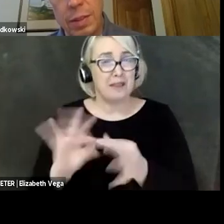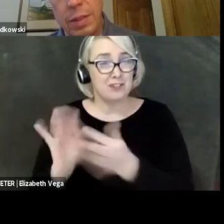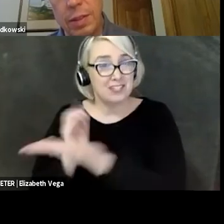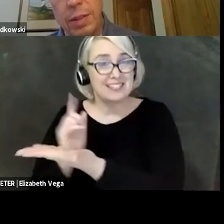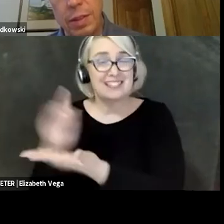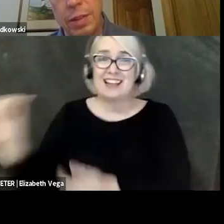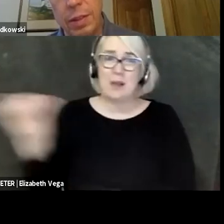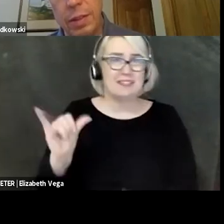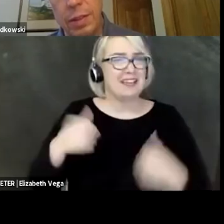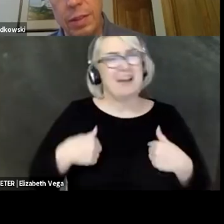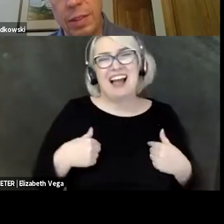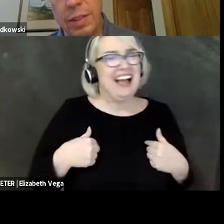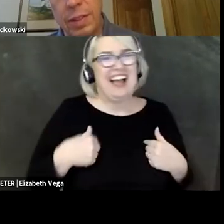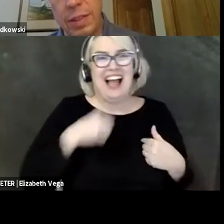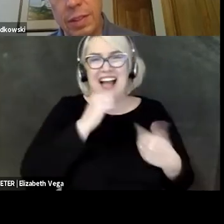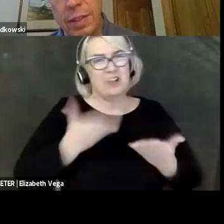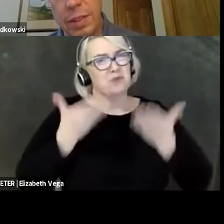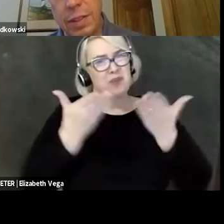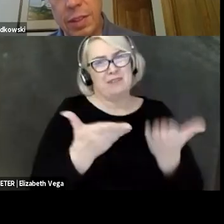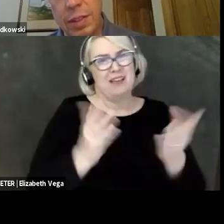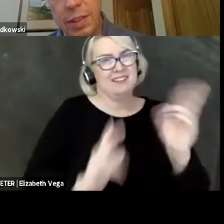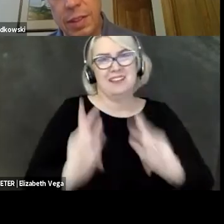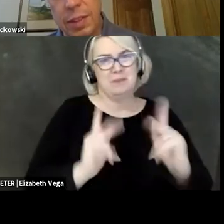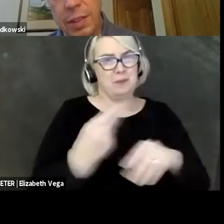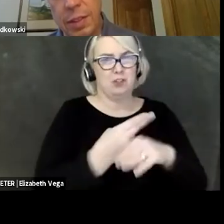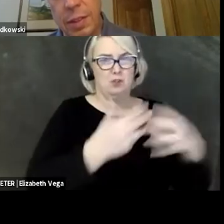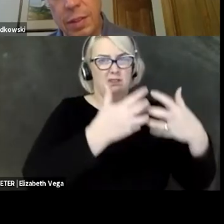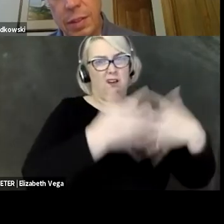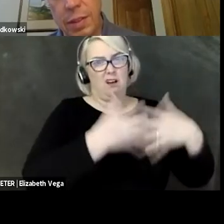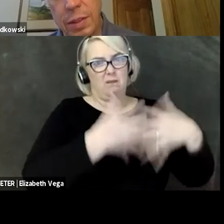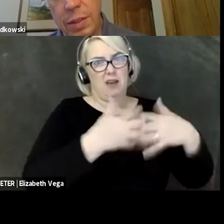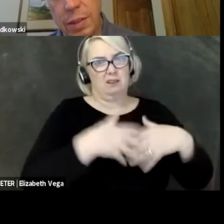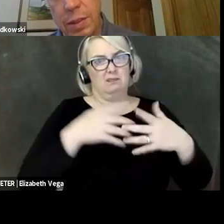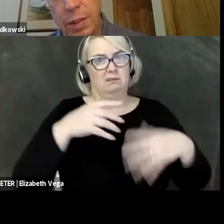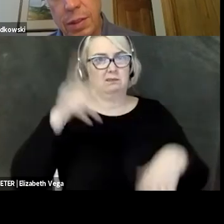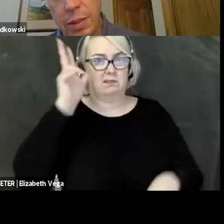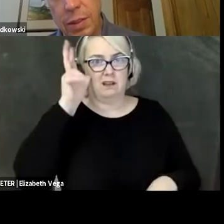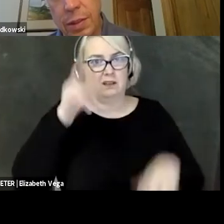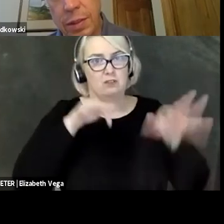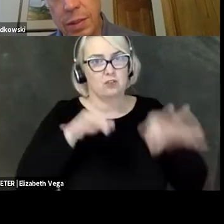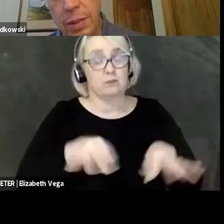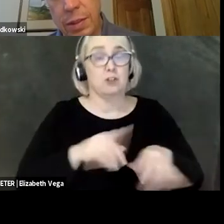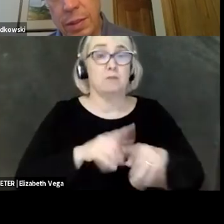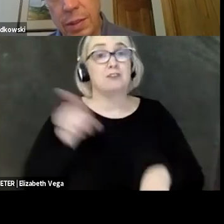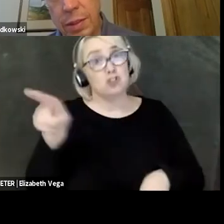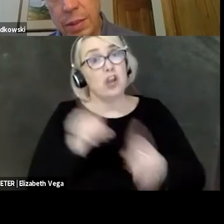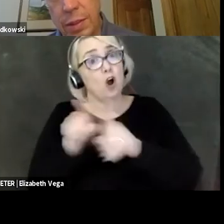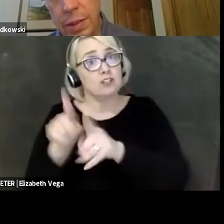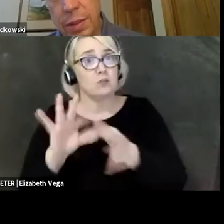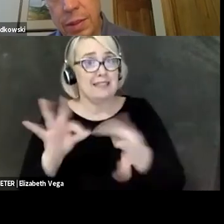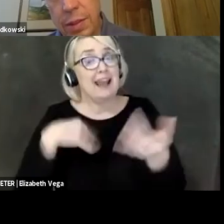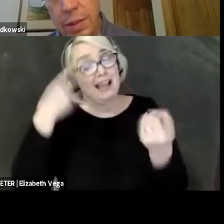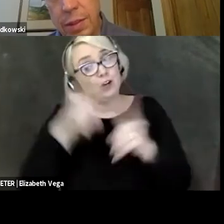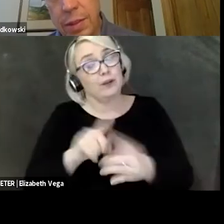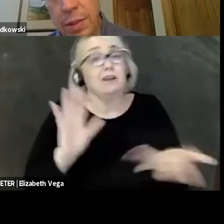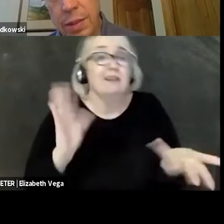I wouldn't recommend that anybody go down the automated path for audio description, but as she also said, and I agree, if it's